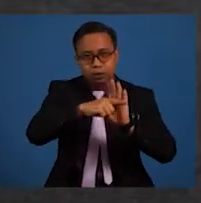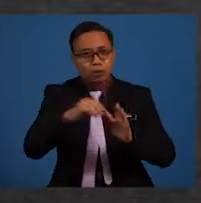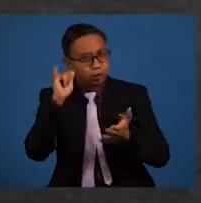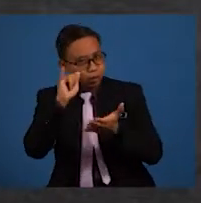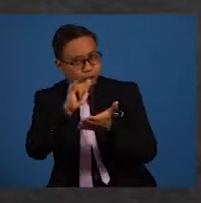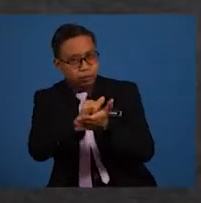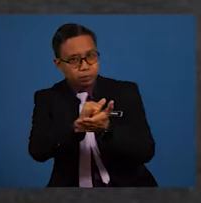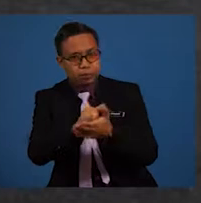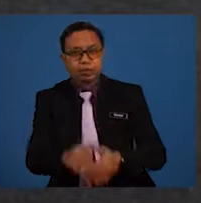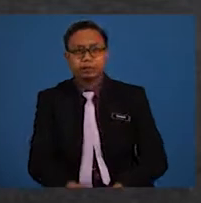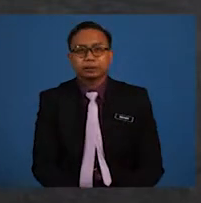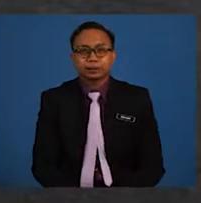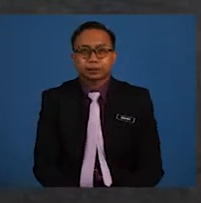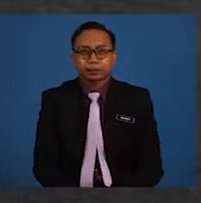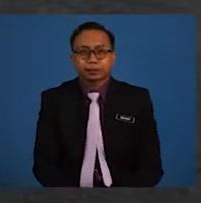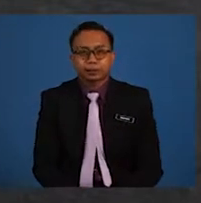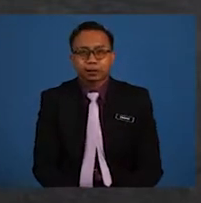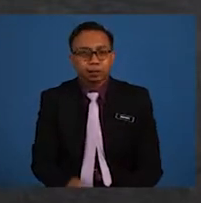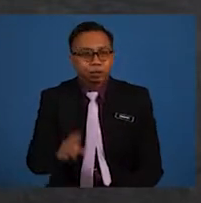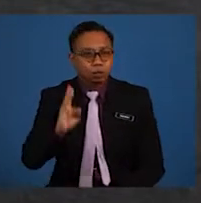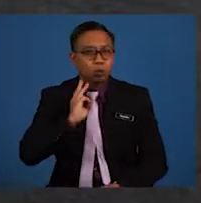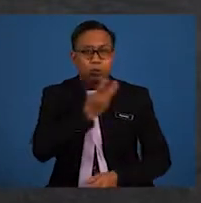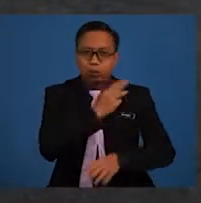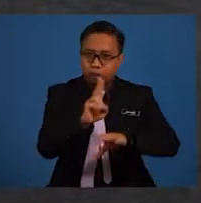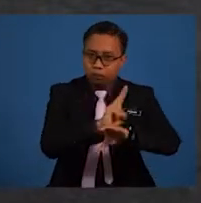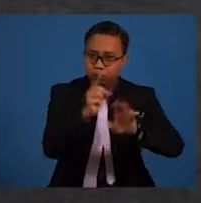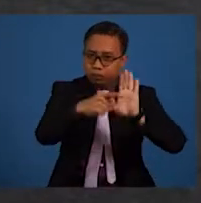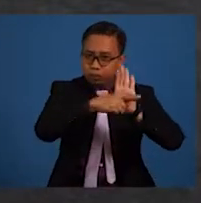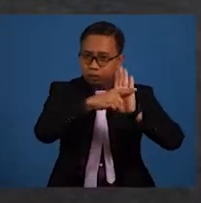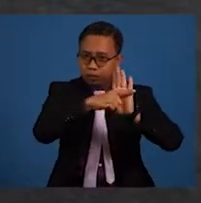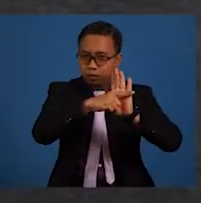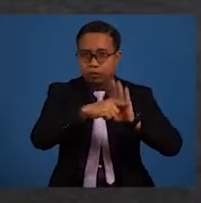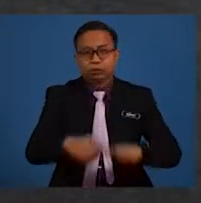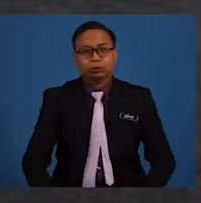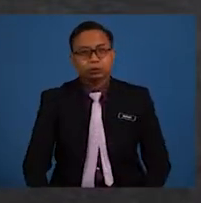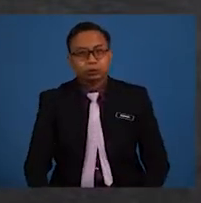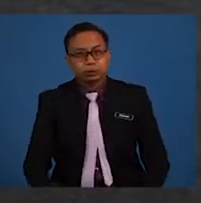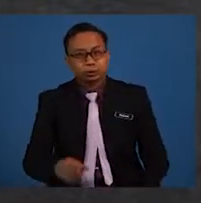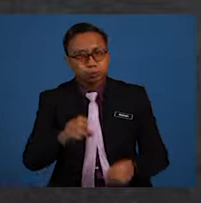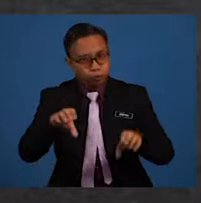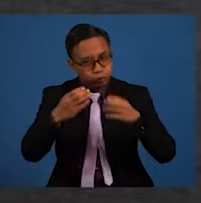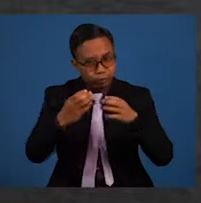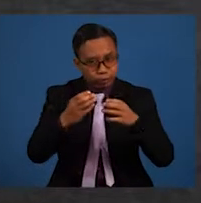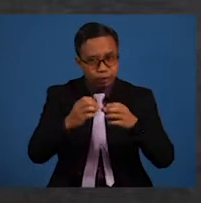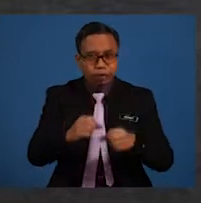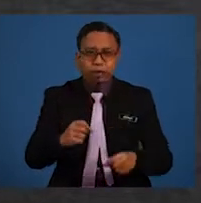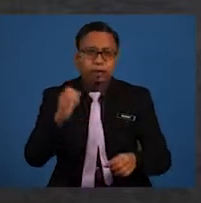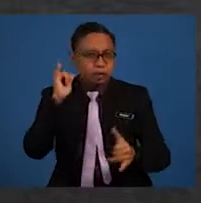emphasize. We use a dash to set off and